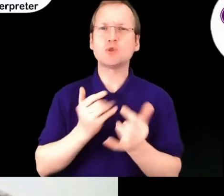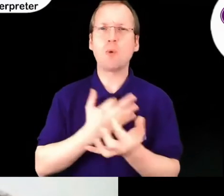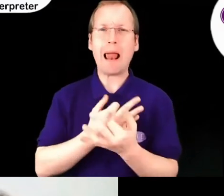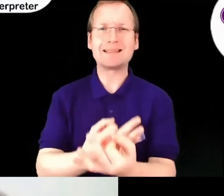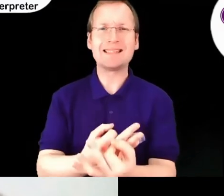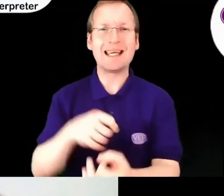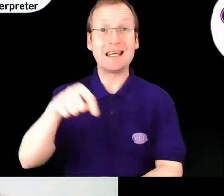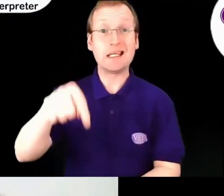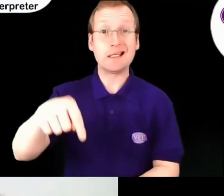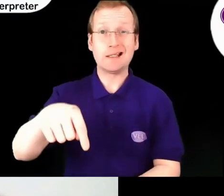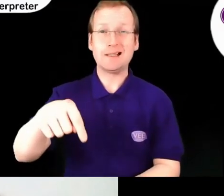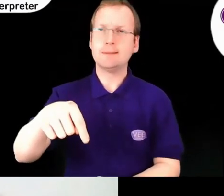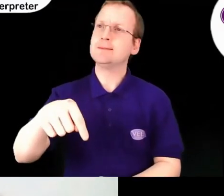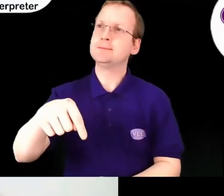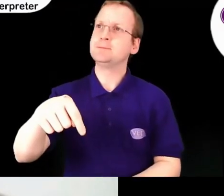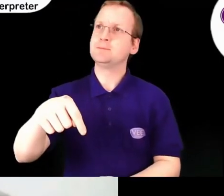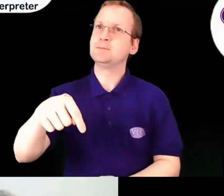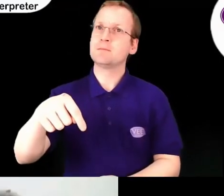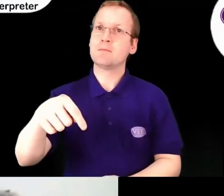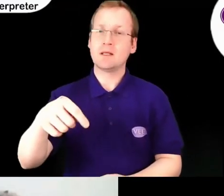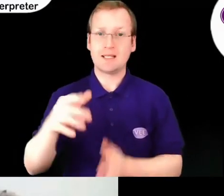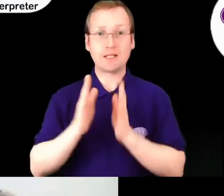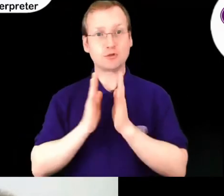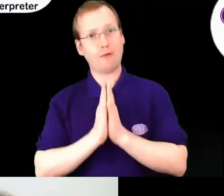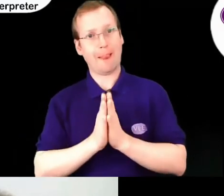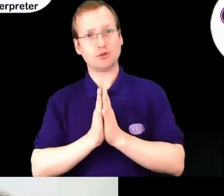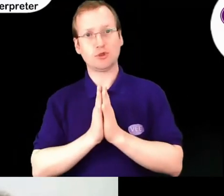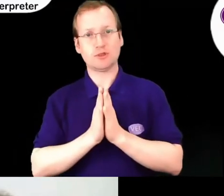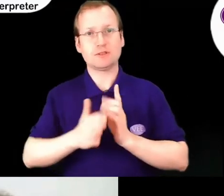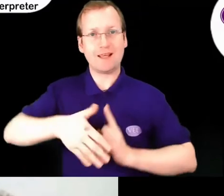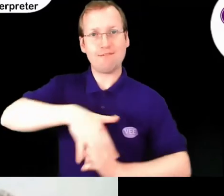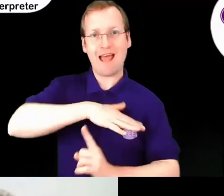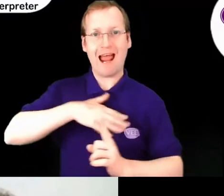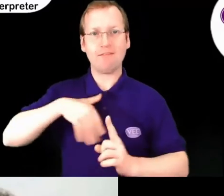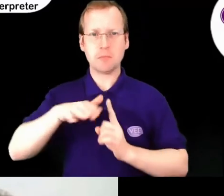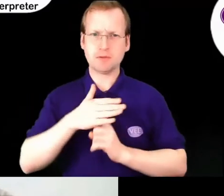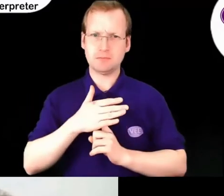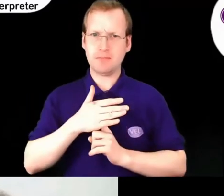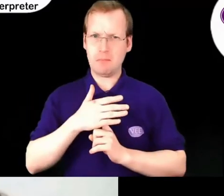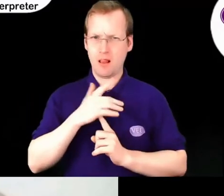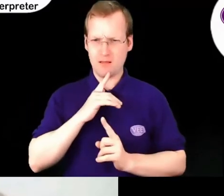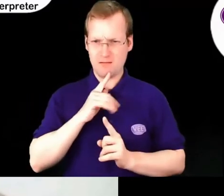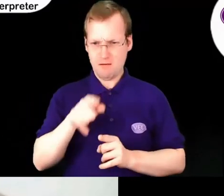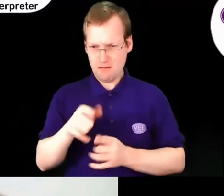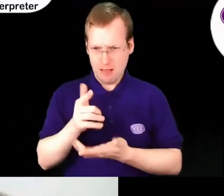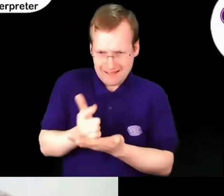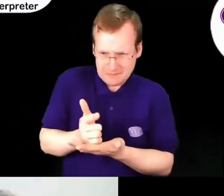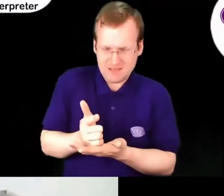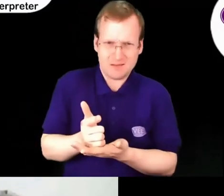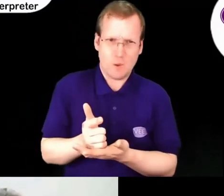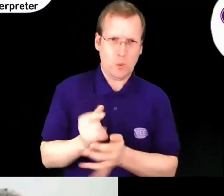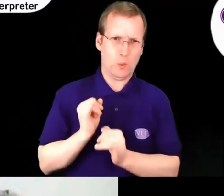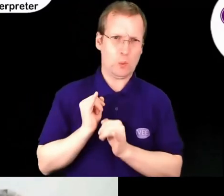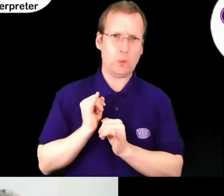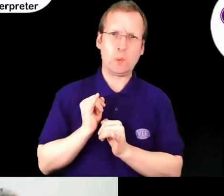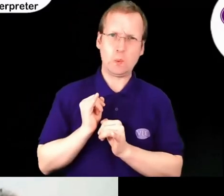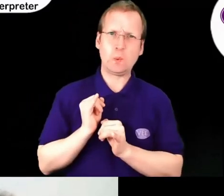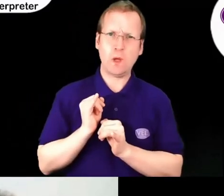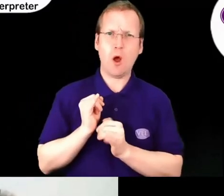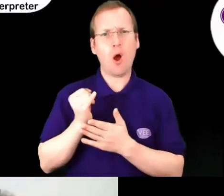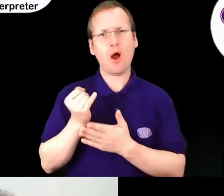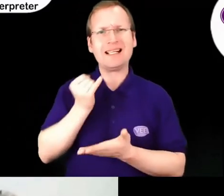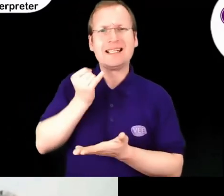And she was in a religious environment where that had been looked on very harshly and seen, if not as sinful, then as